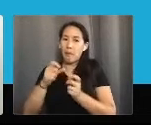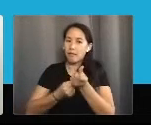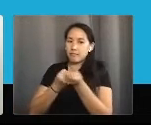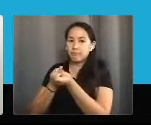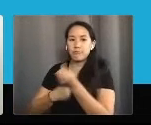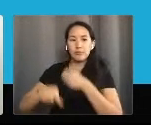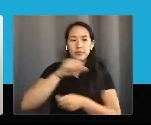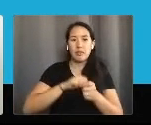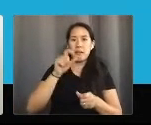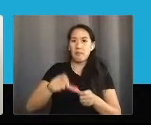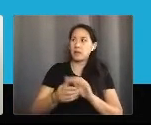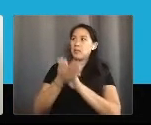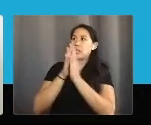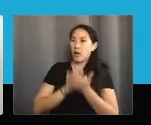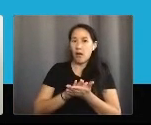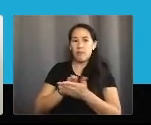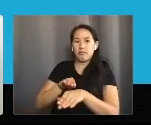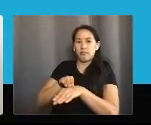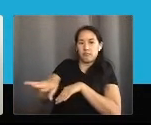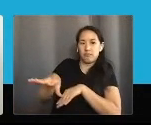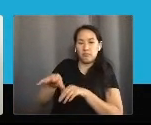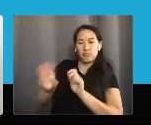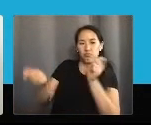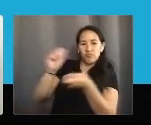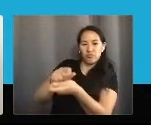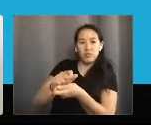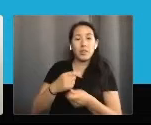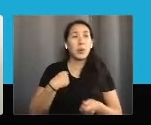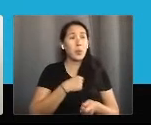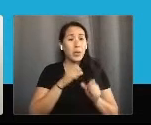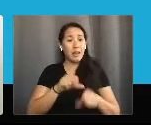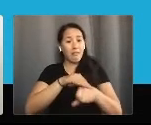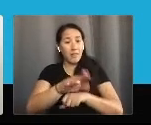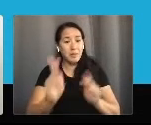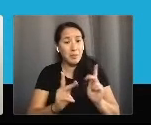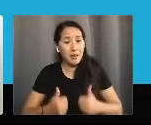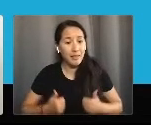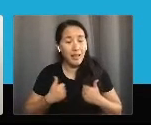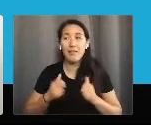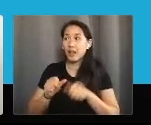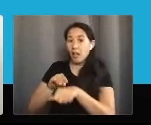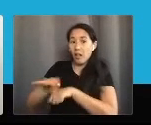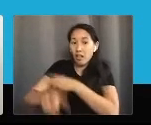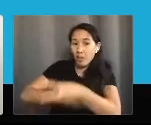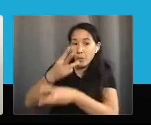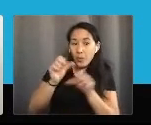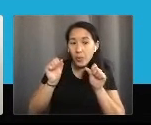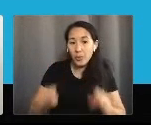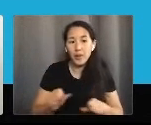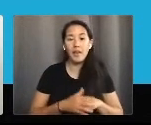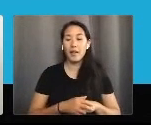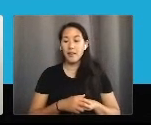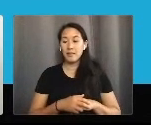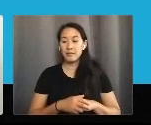change. We can all make a difference in each other's eyes, and we can make a difference in the world. And it's